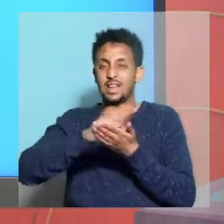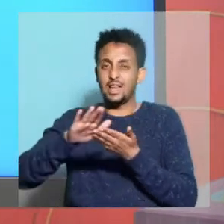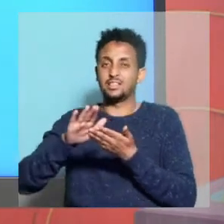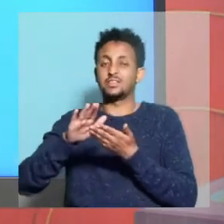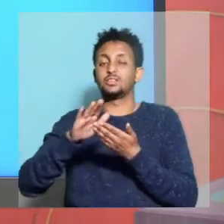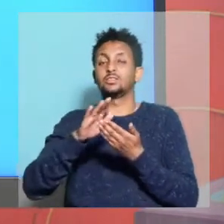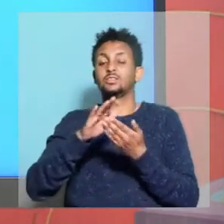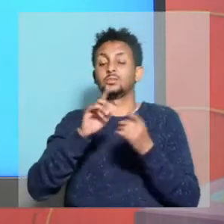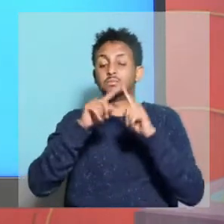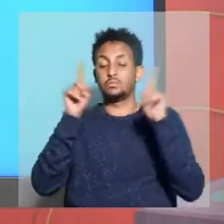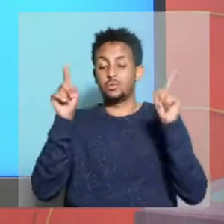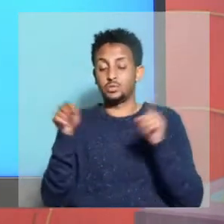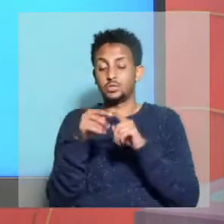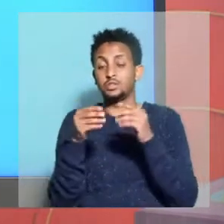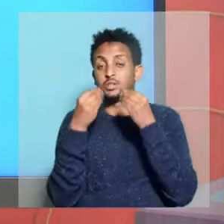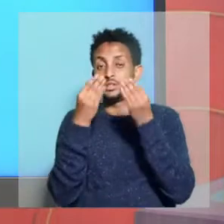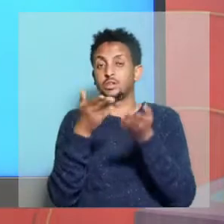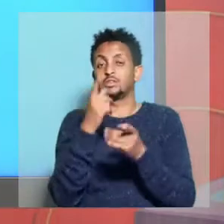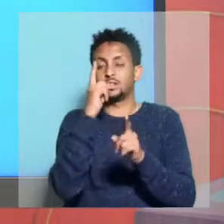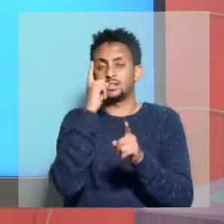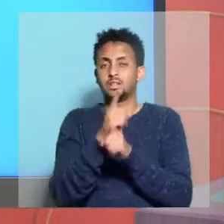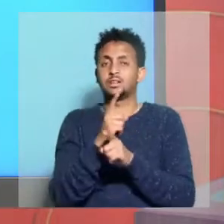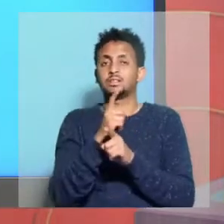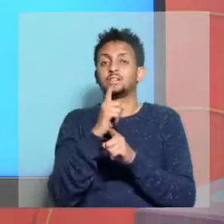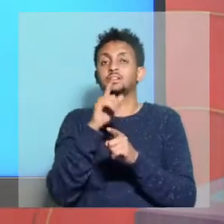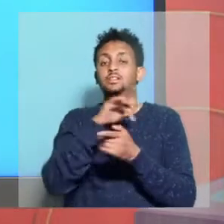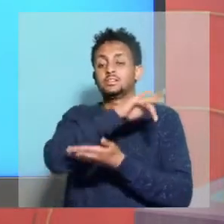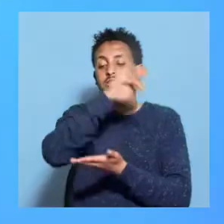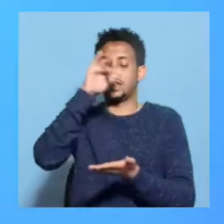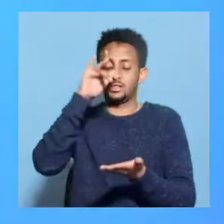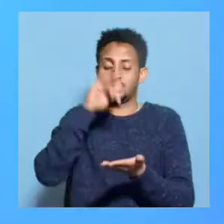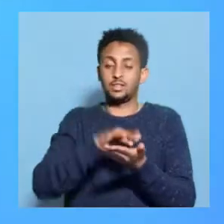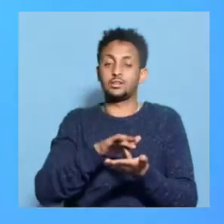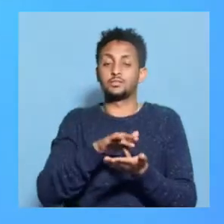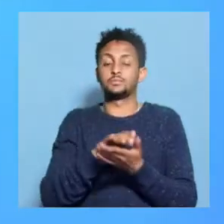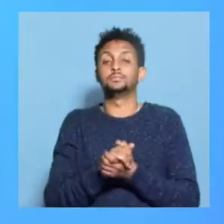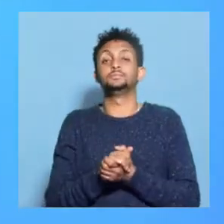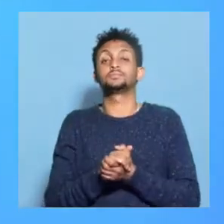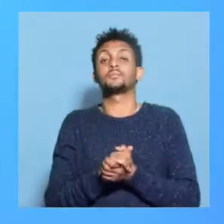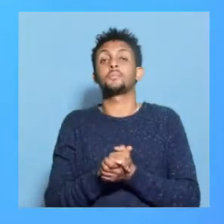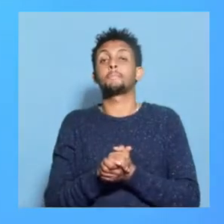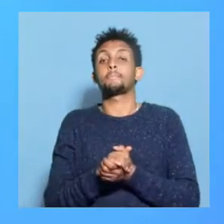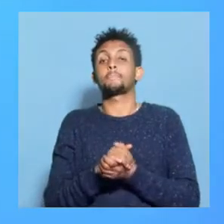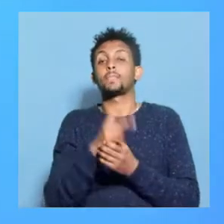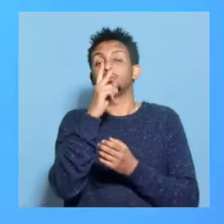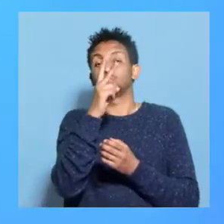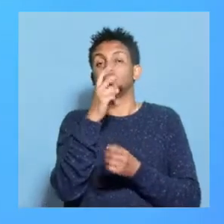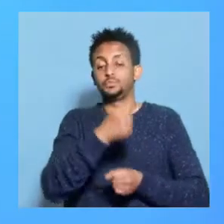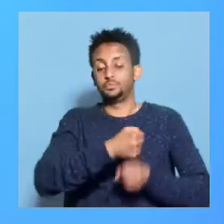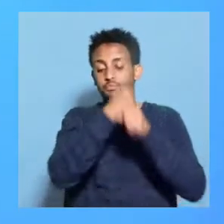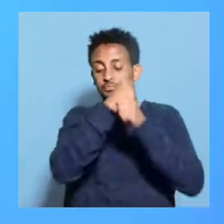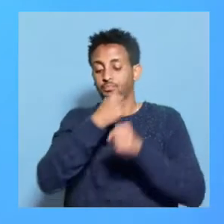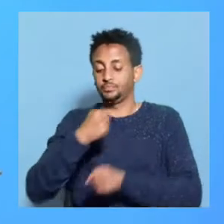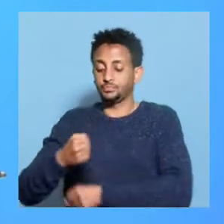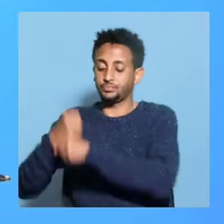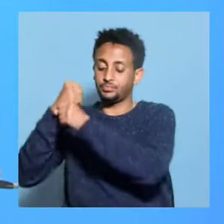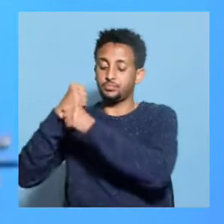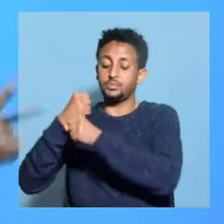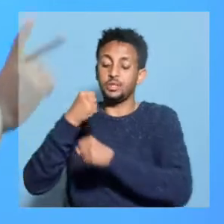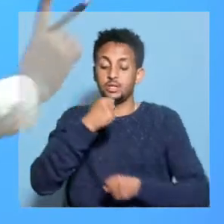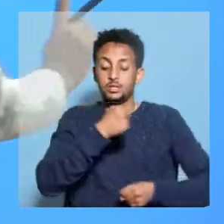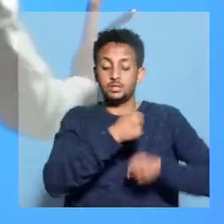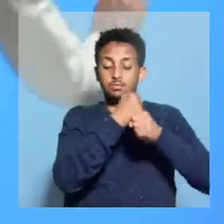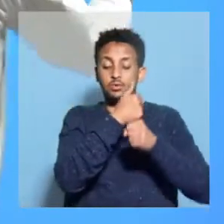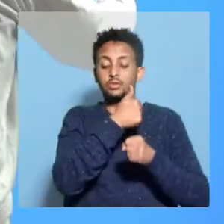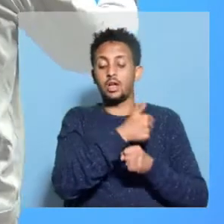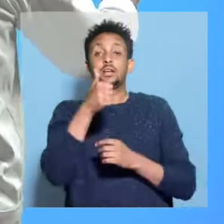a given body is given to be exactly at its center, and there are two supports here. Here we have